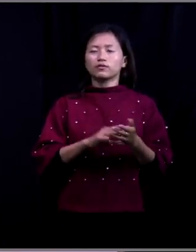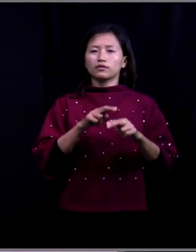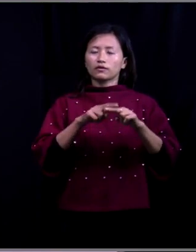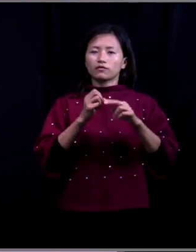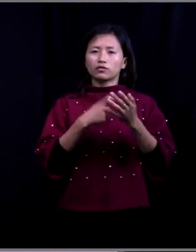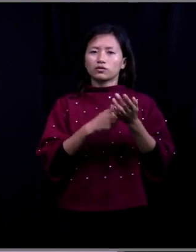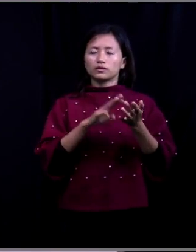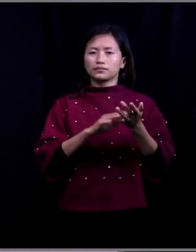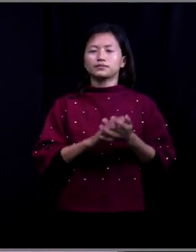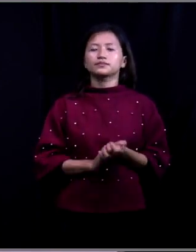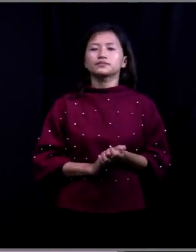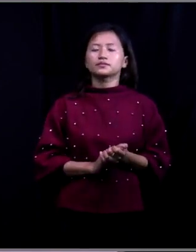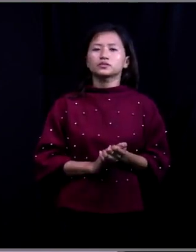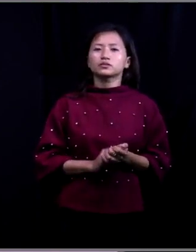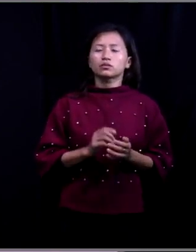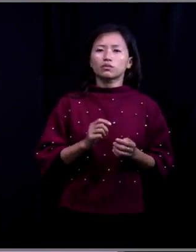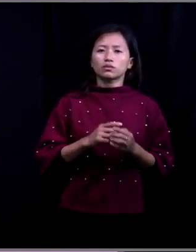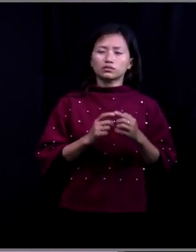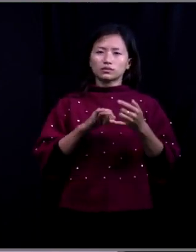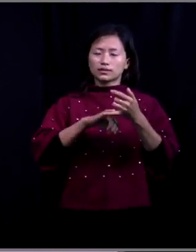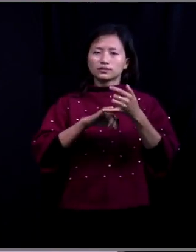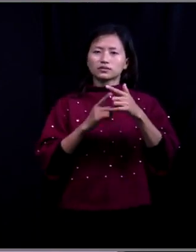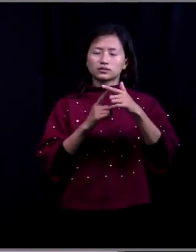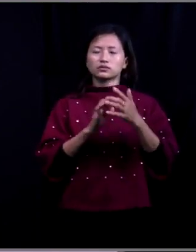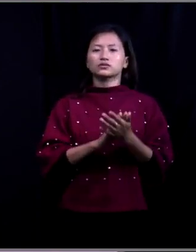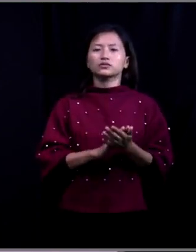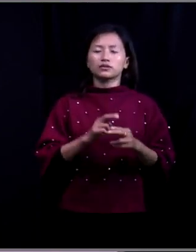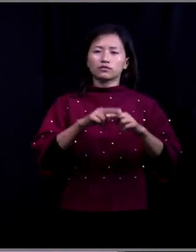the term empirical formula or stoichiometric formula.